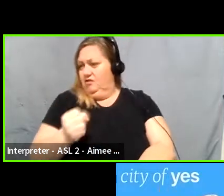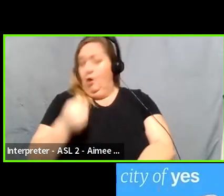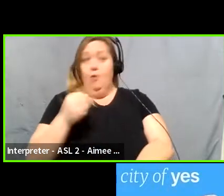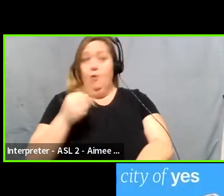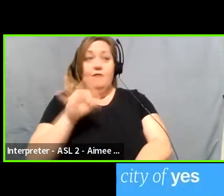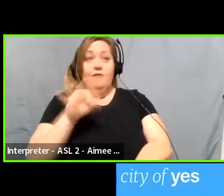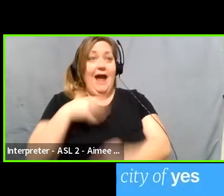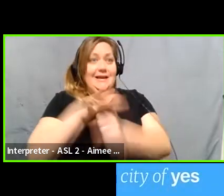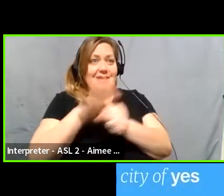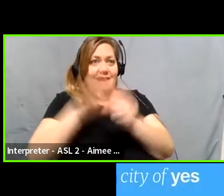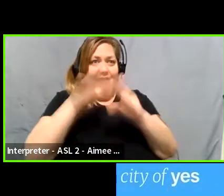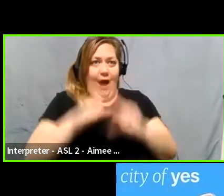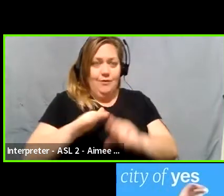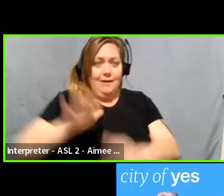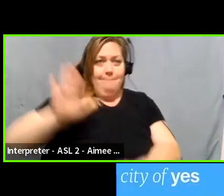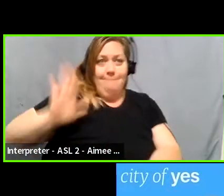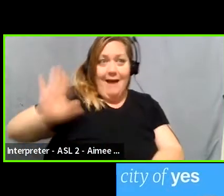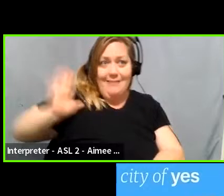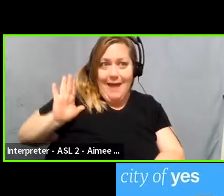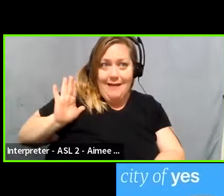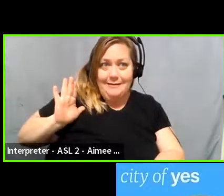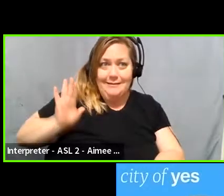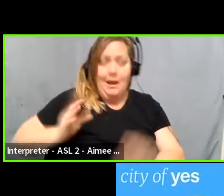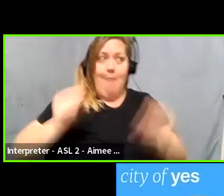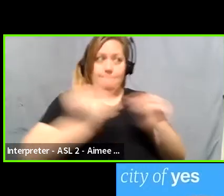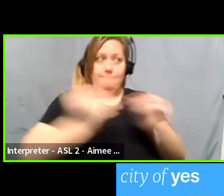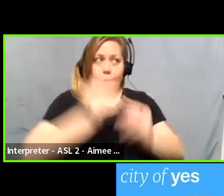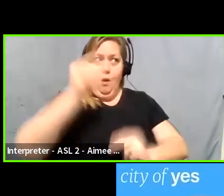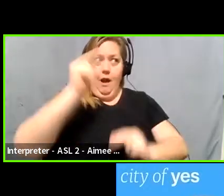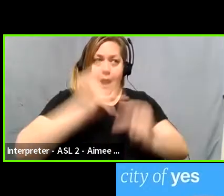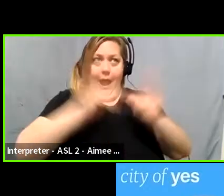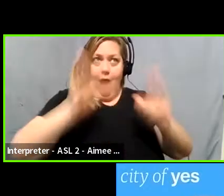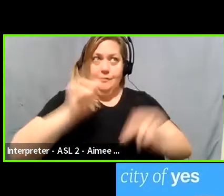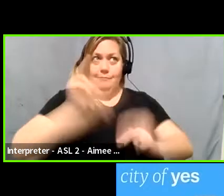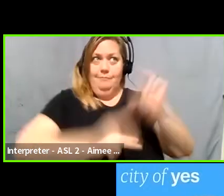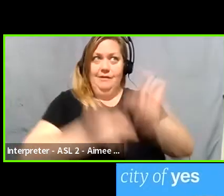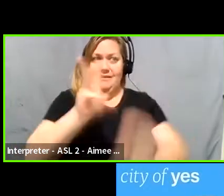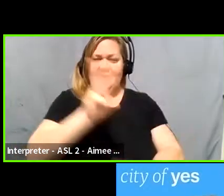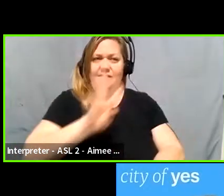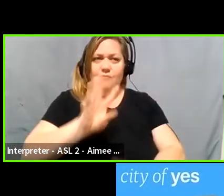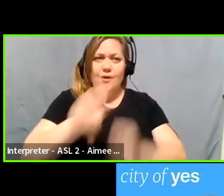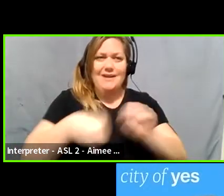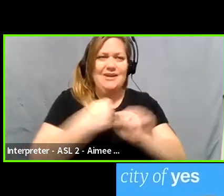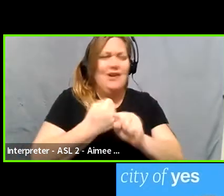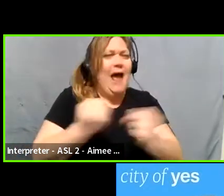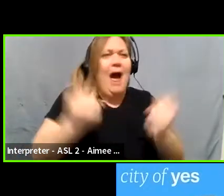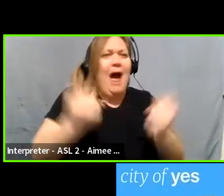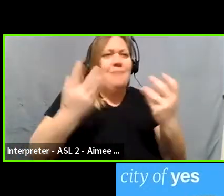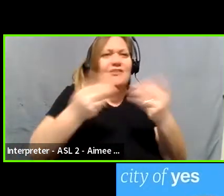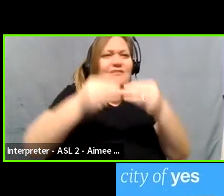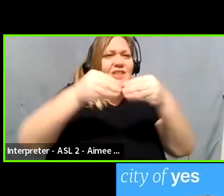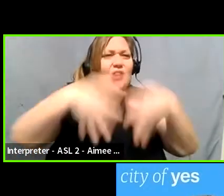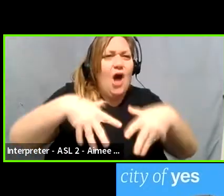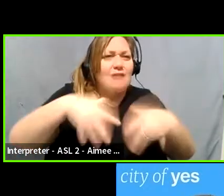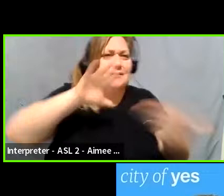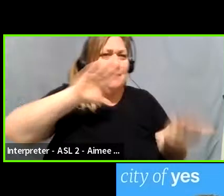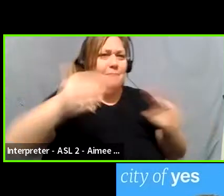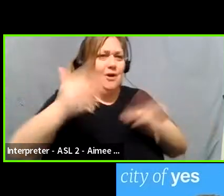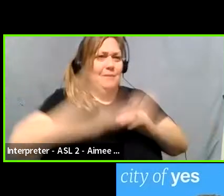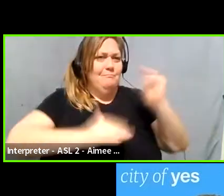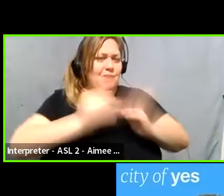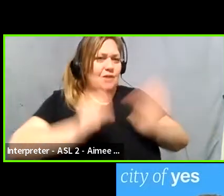housing back then and more housing has been built in 64 years, how much have we lost compared to what was built then?